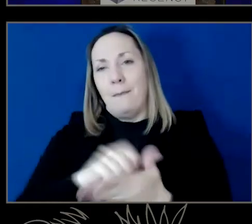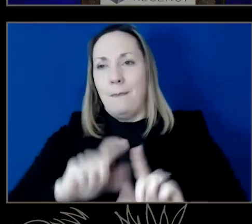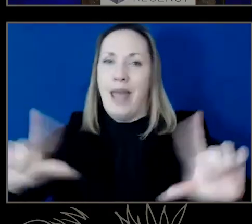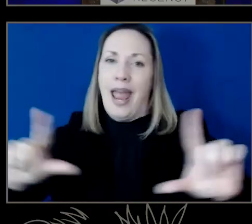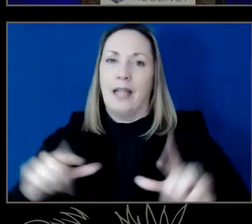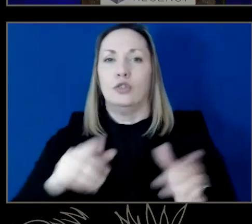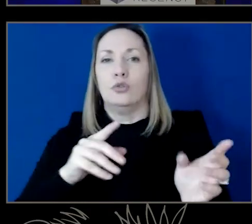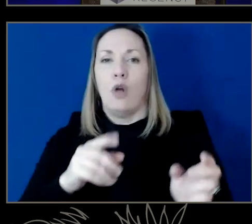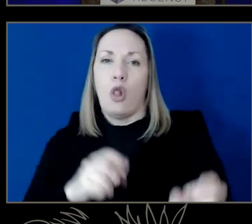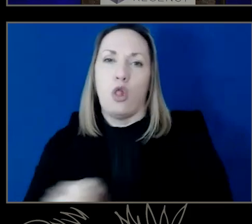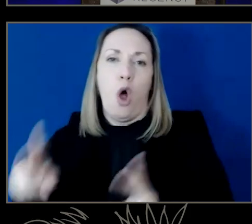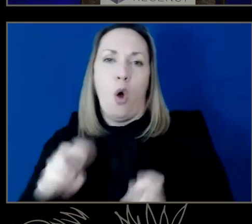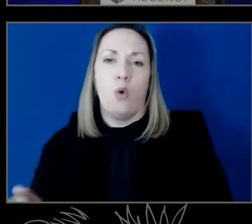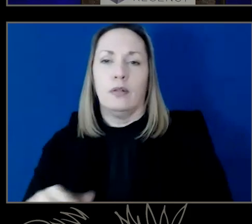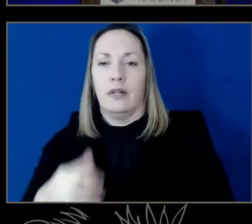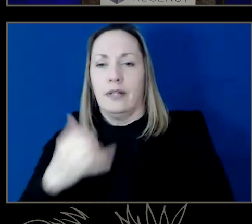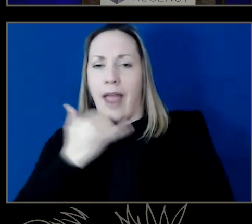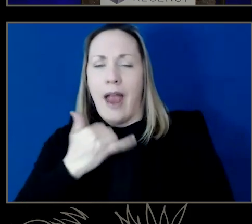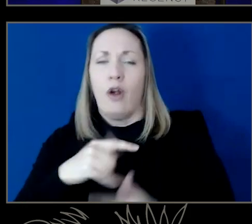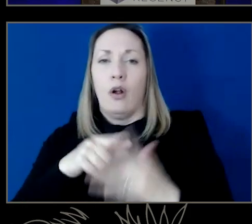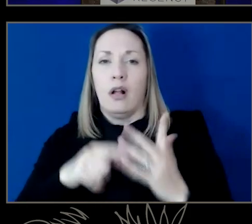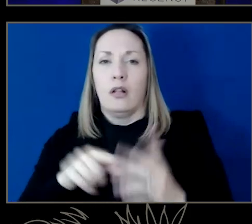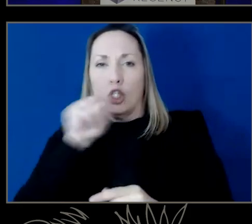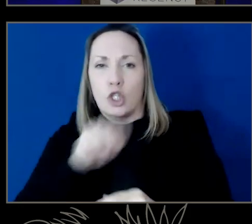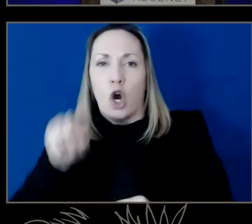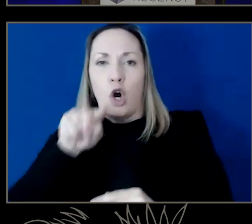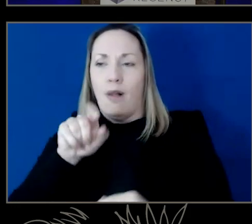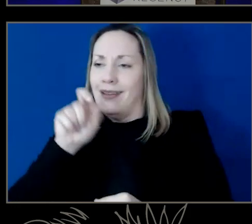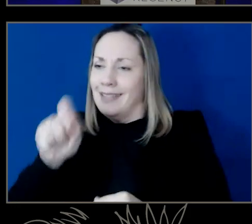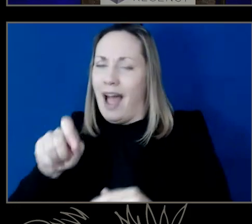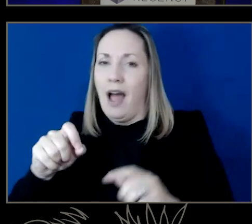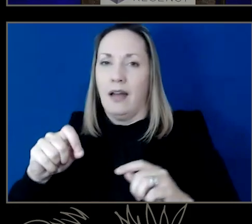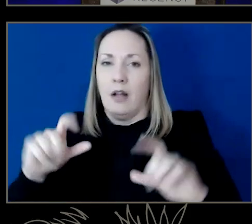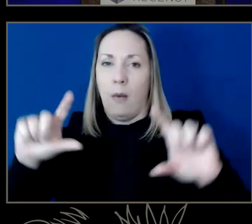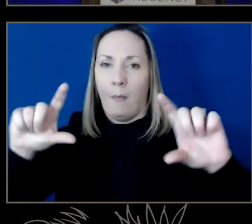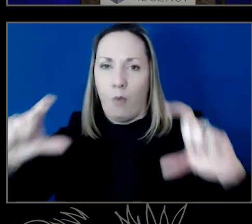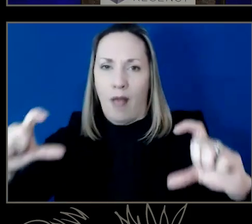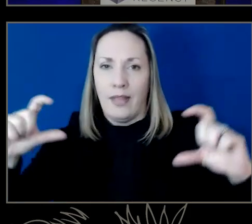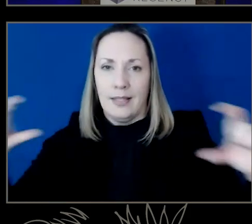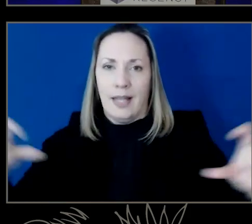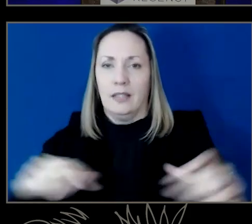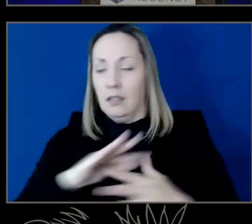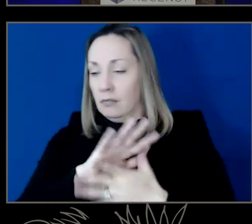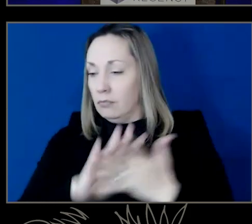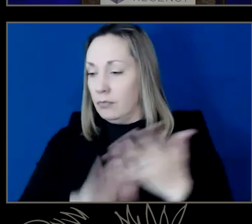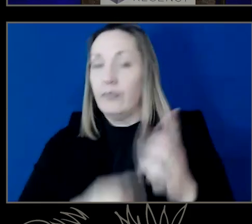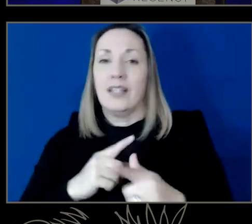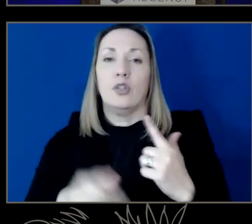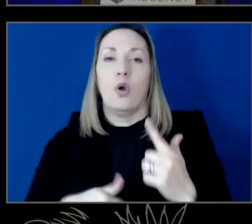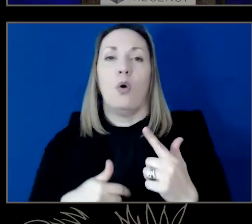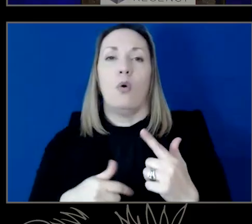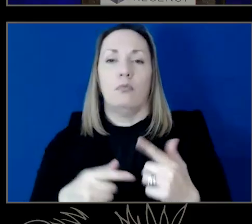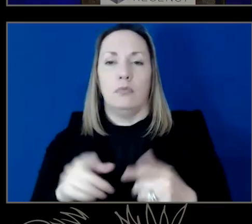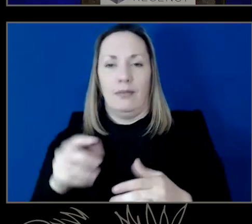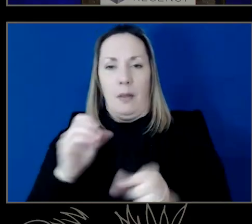brackets like we talked about, you have the circle with the dot, and then the more like parentheses. So you have all these different conventions you have to build out instead of just like a function.